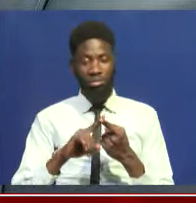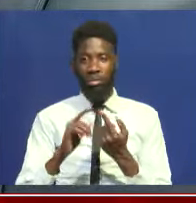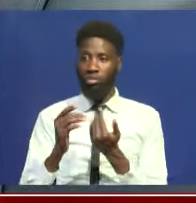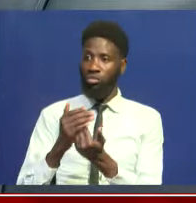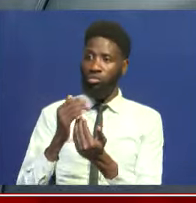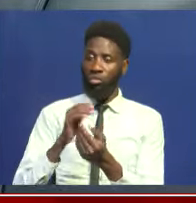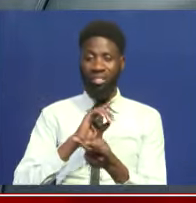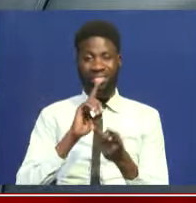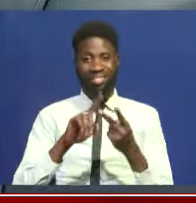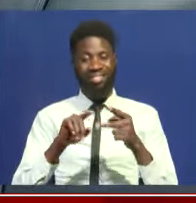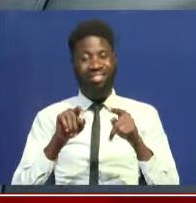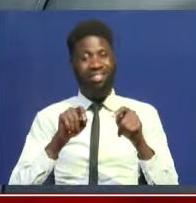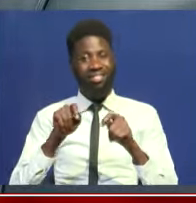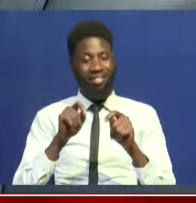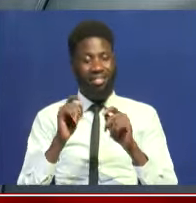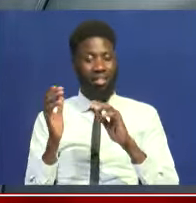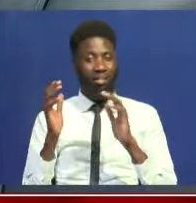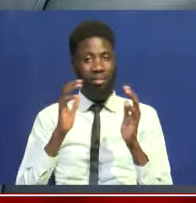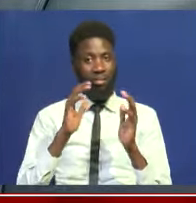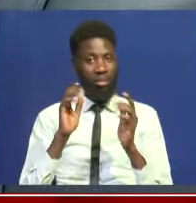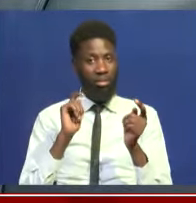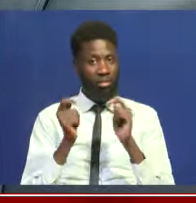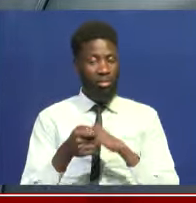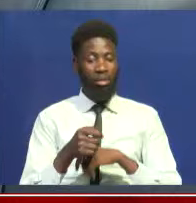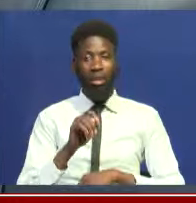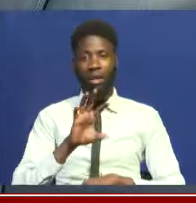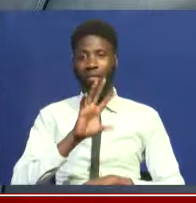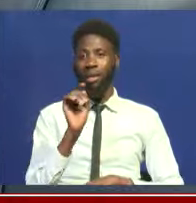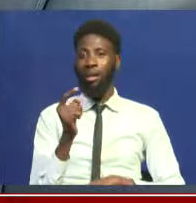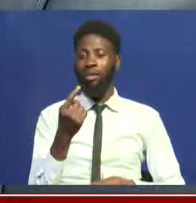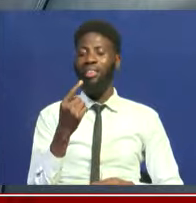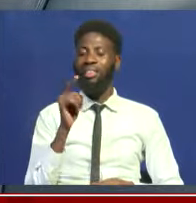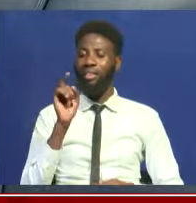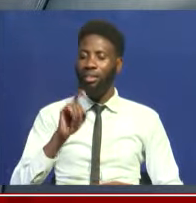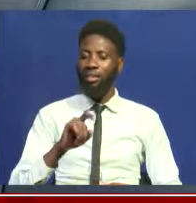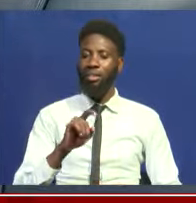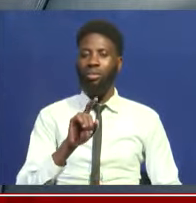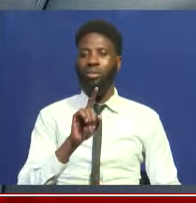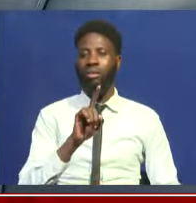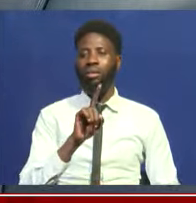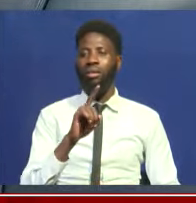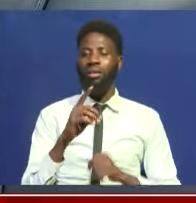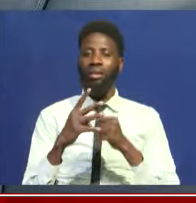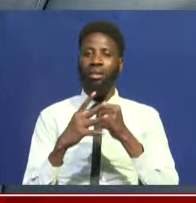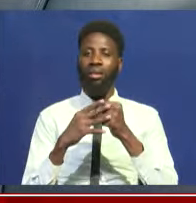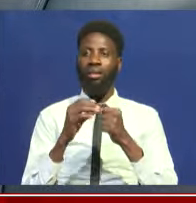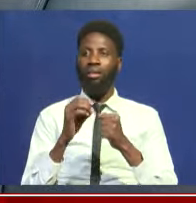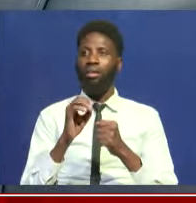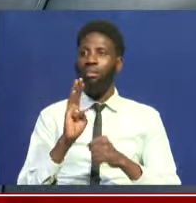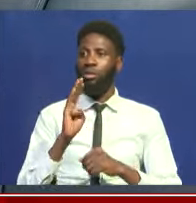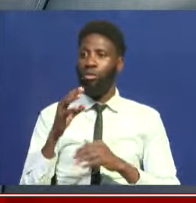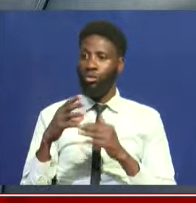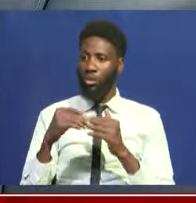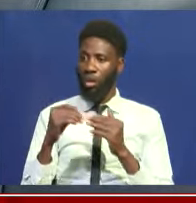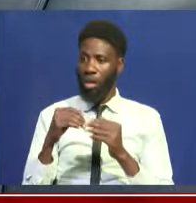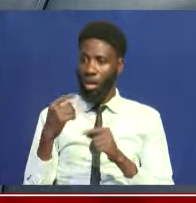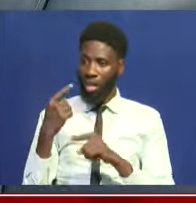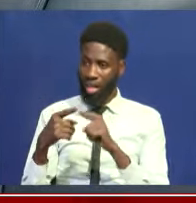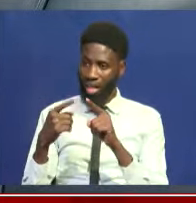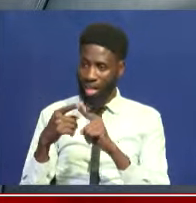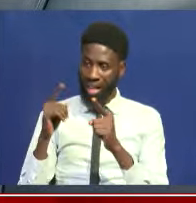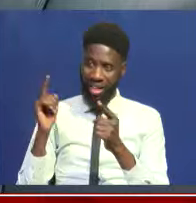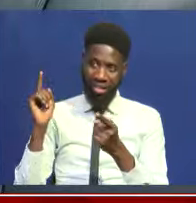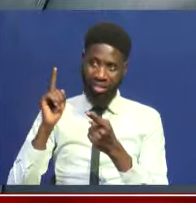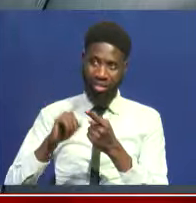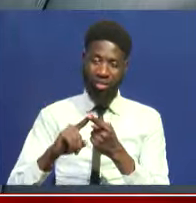Africa alone needs $190 billion per year up